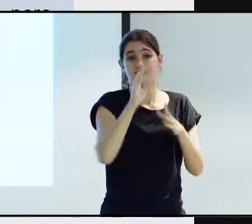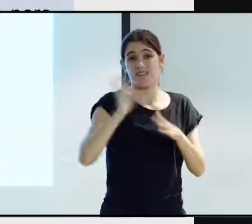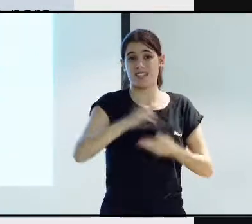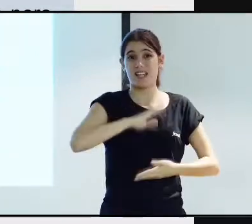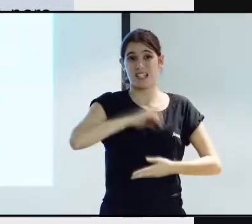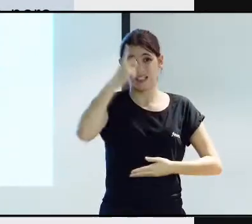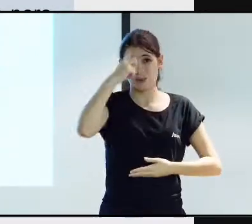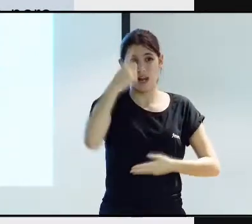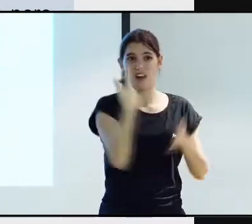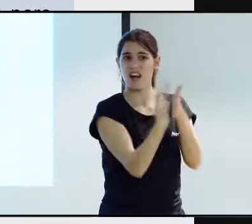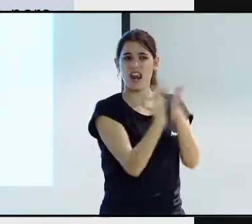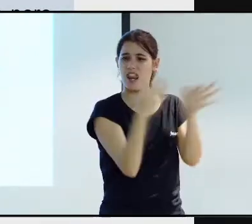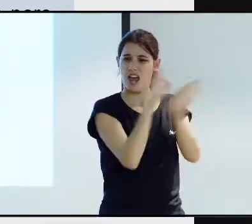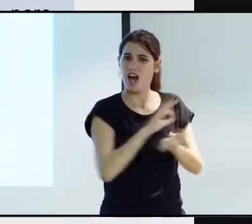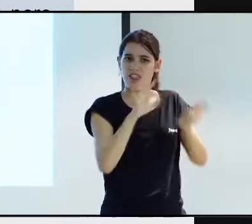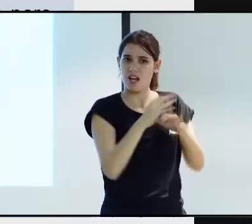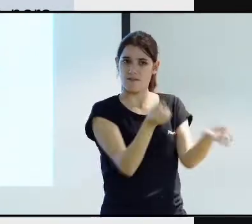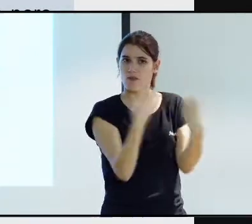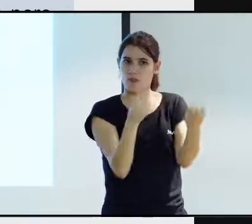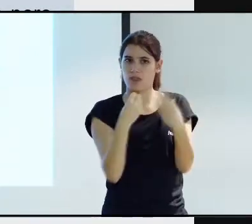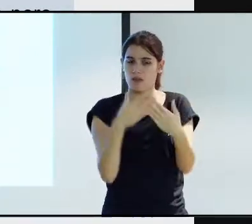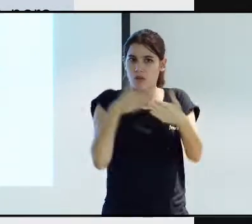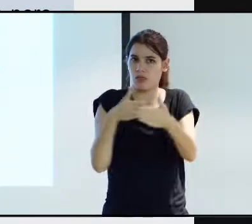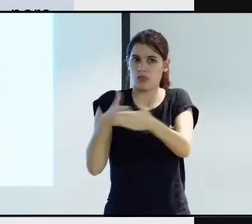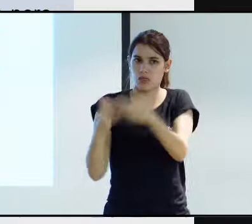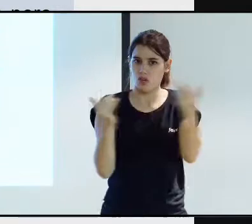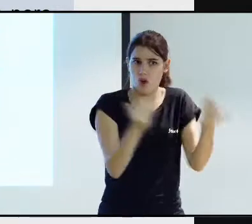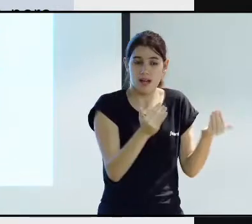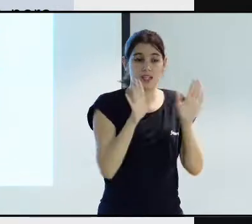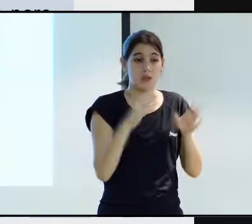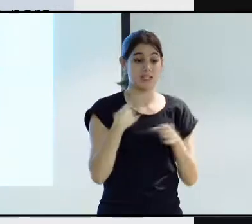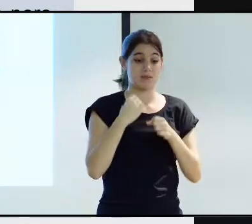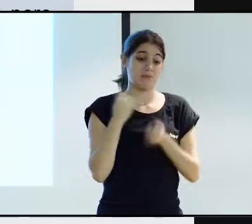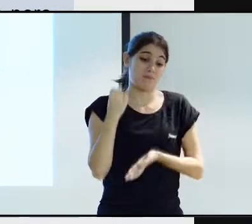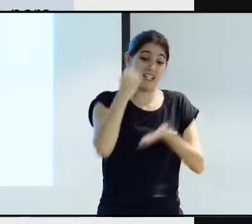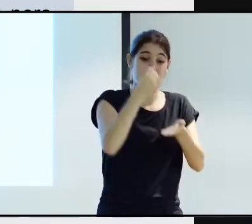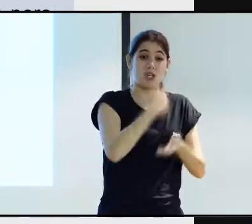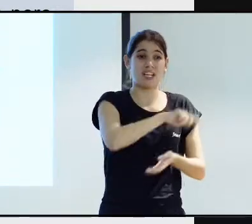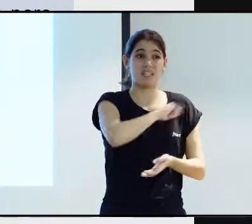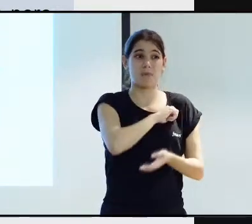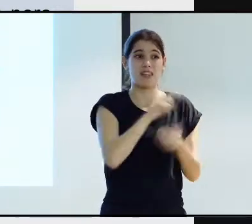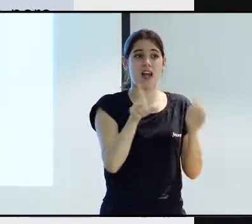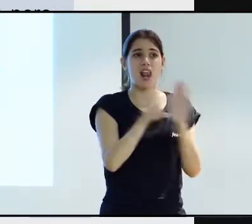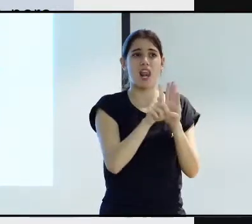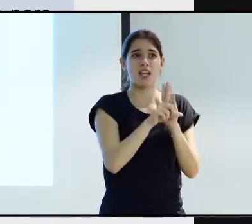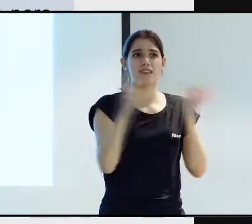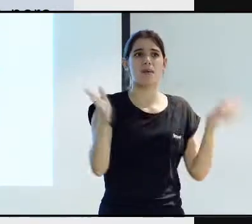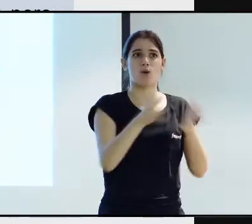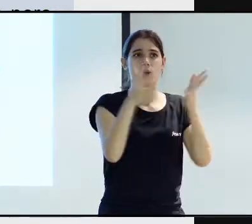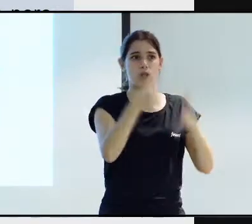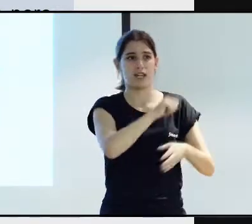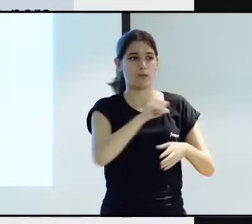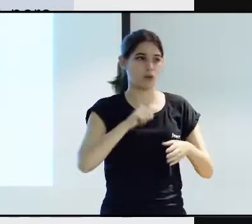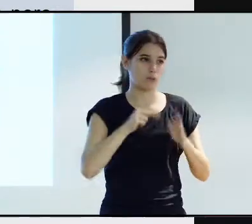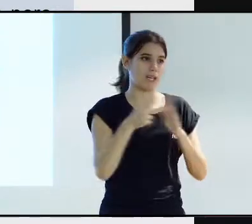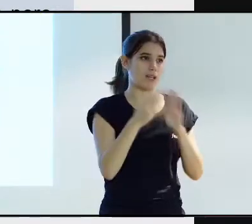assistance to independent living, nobody explains what a personal assistant would do. And now this has